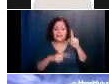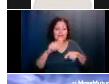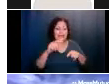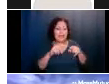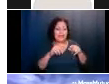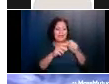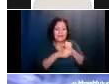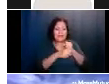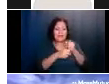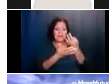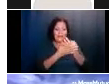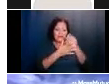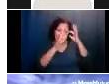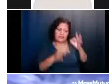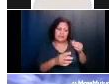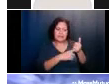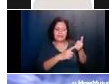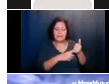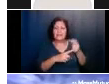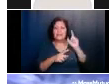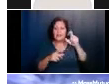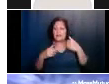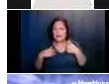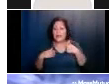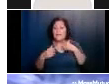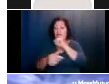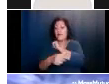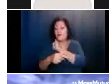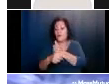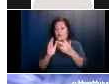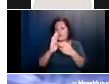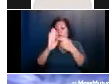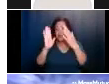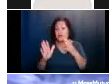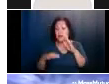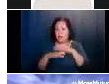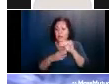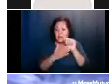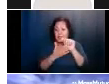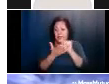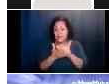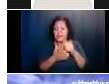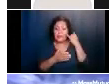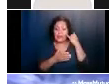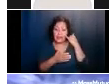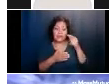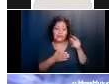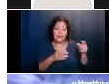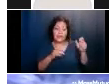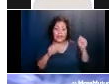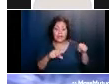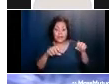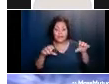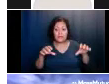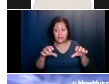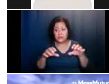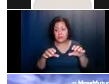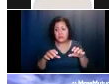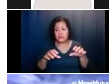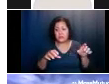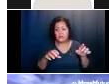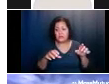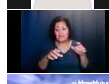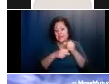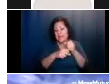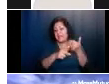a authorized representative on the account. If the beneficiary is capable of making financial